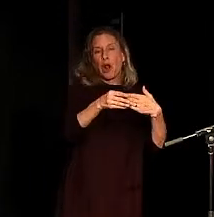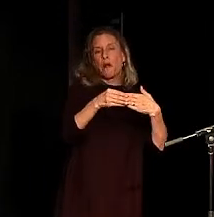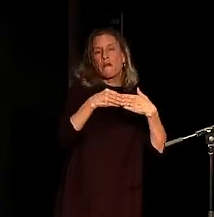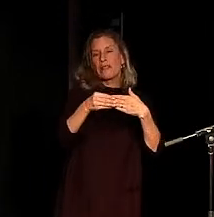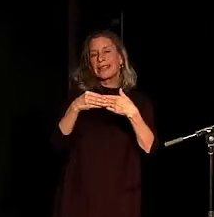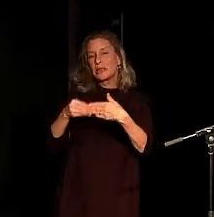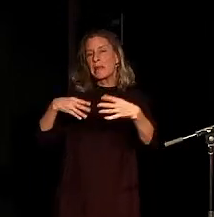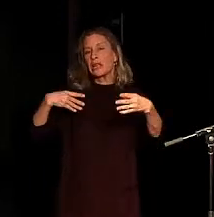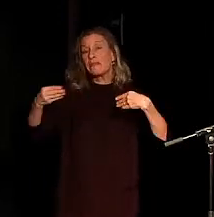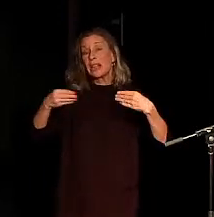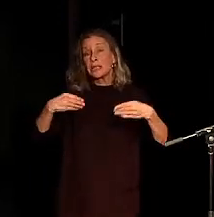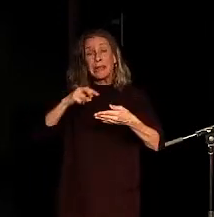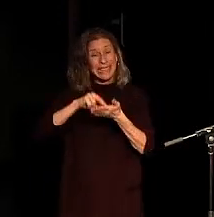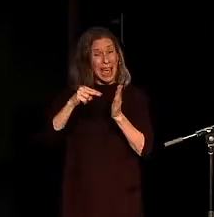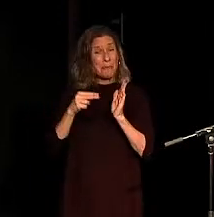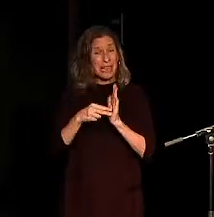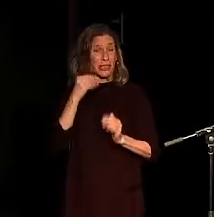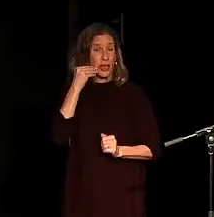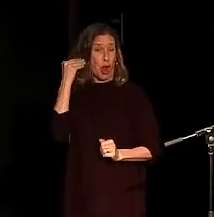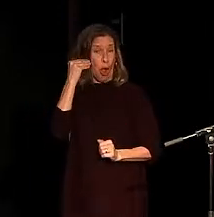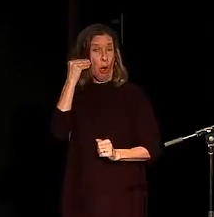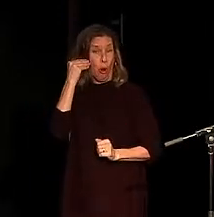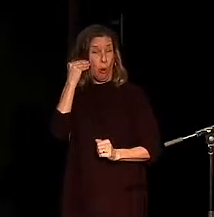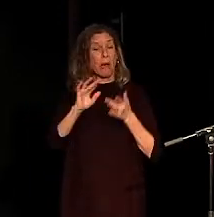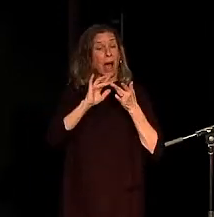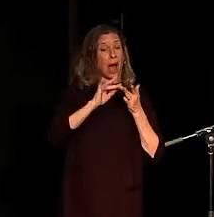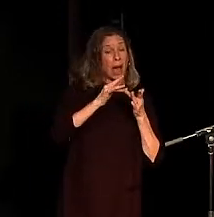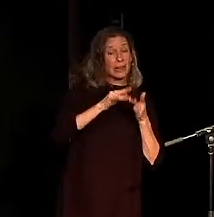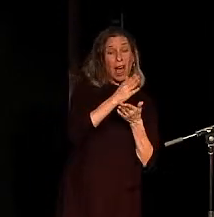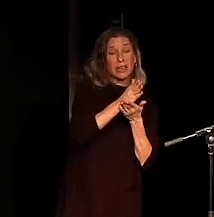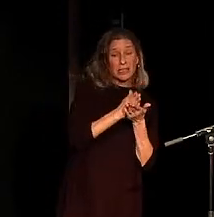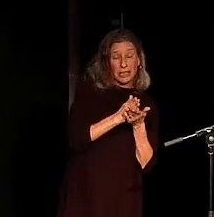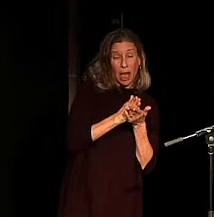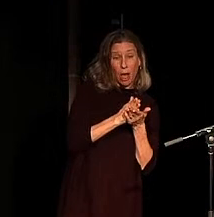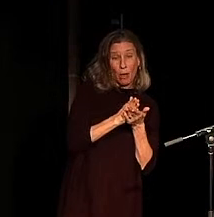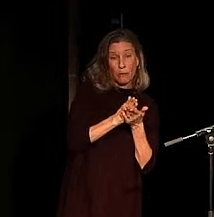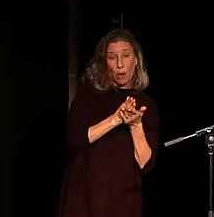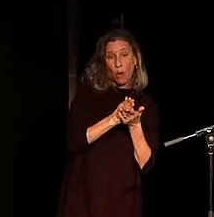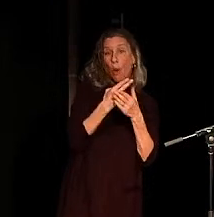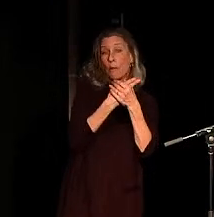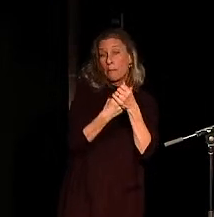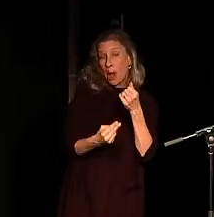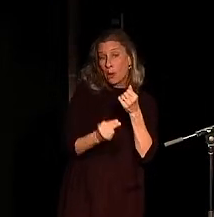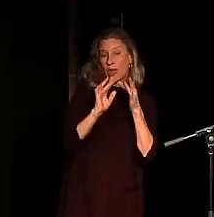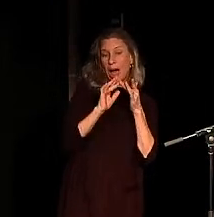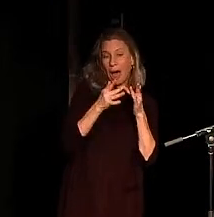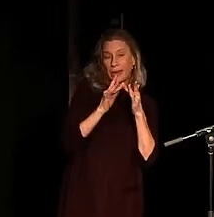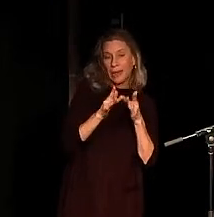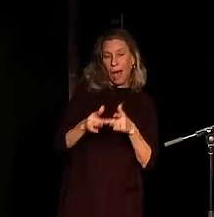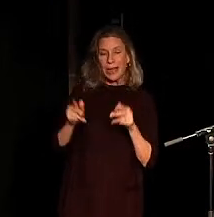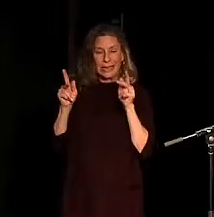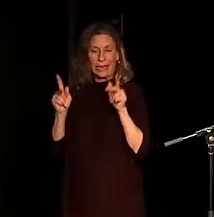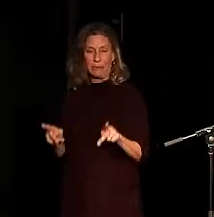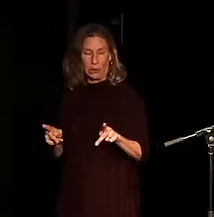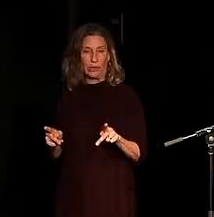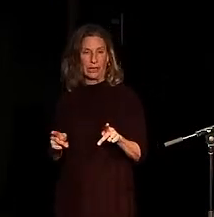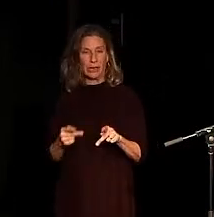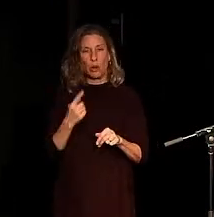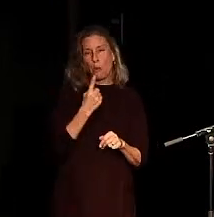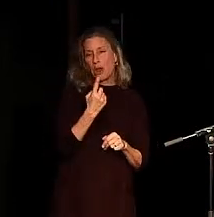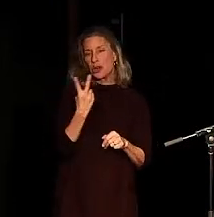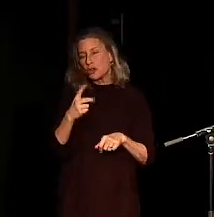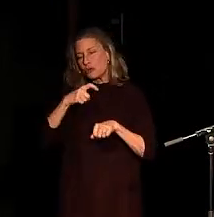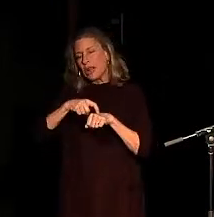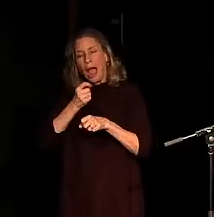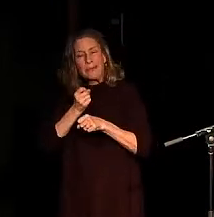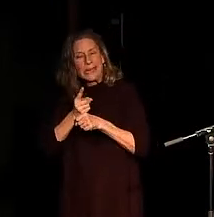some students, that means having some online classes or hybrid classes, maybe once or twice a year.